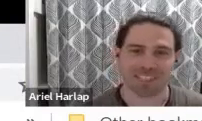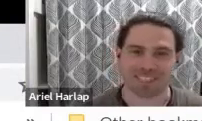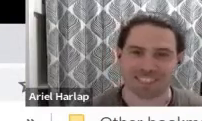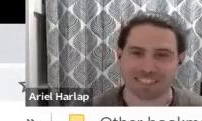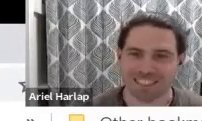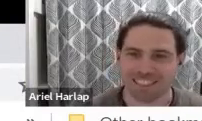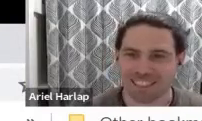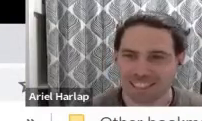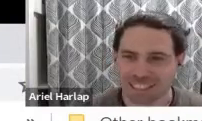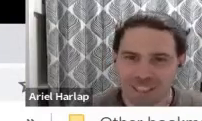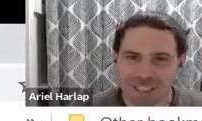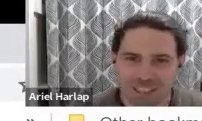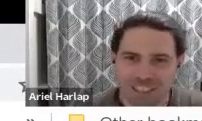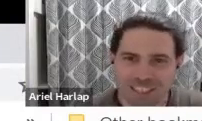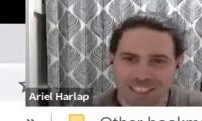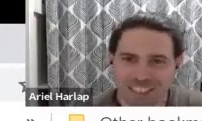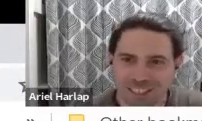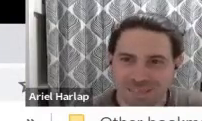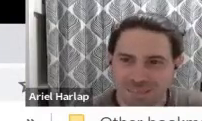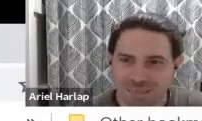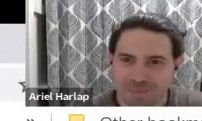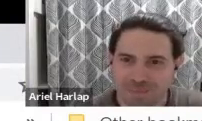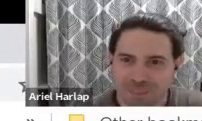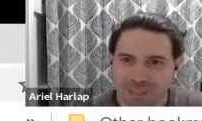Yeah, that went by really fast.